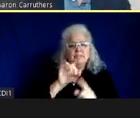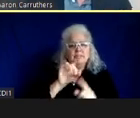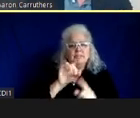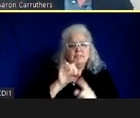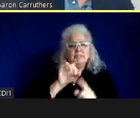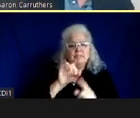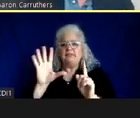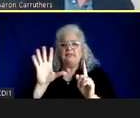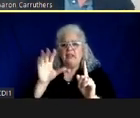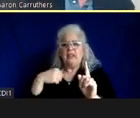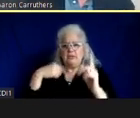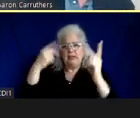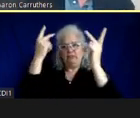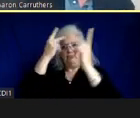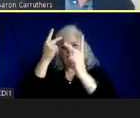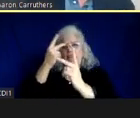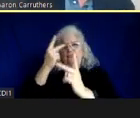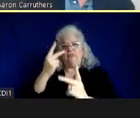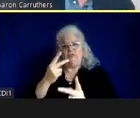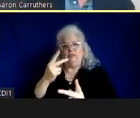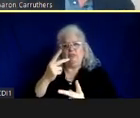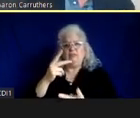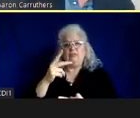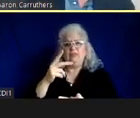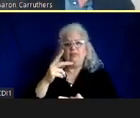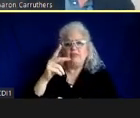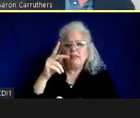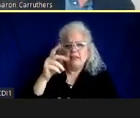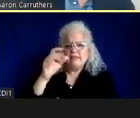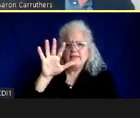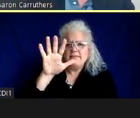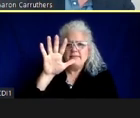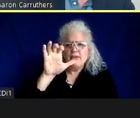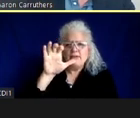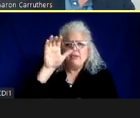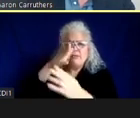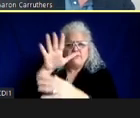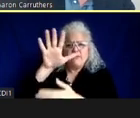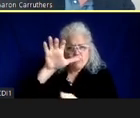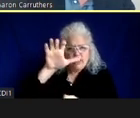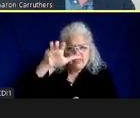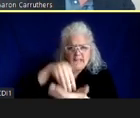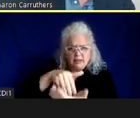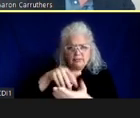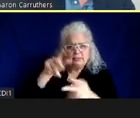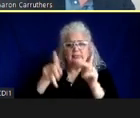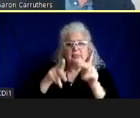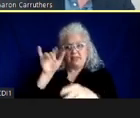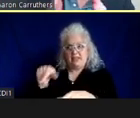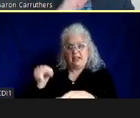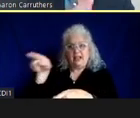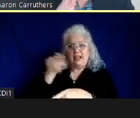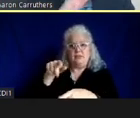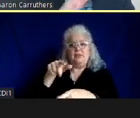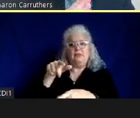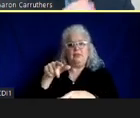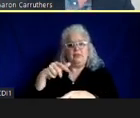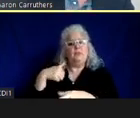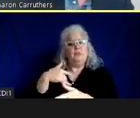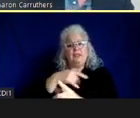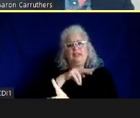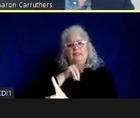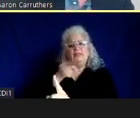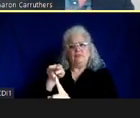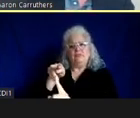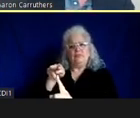400,000 people who are receiving home and community-based services that we think that's a good marker. It's a good indicator